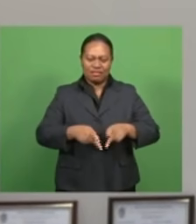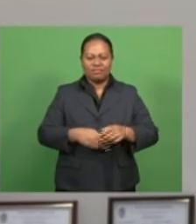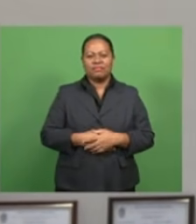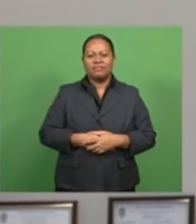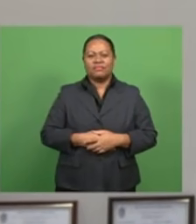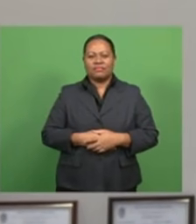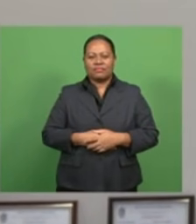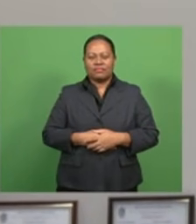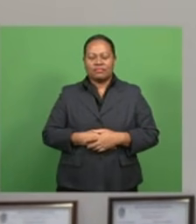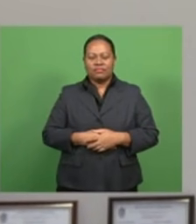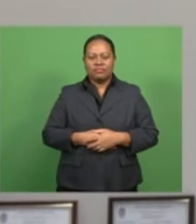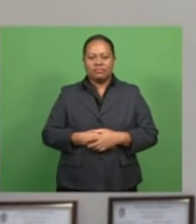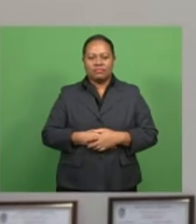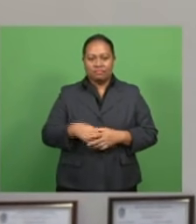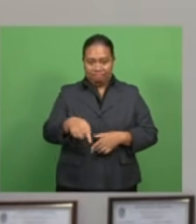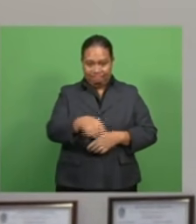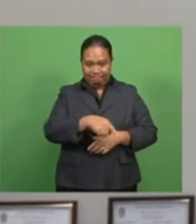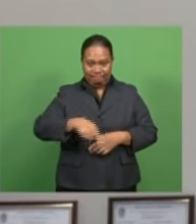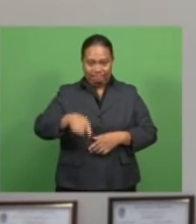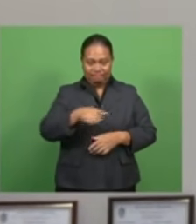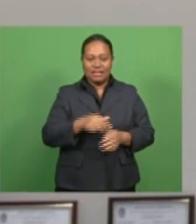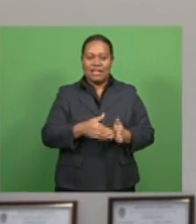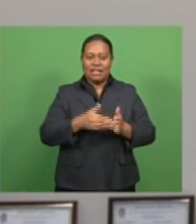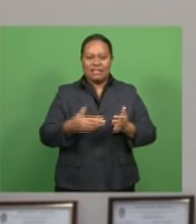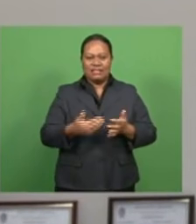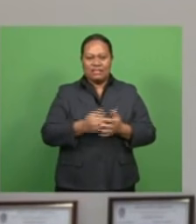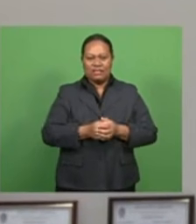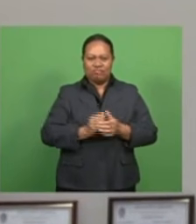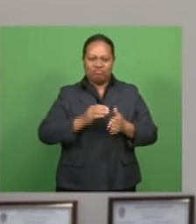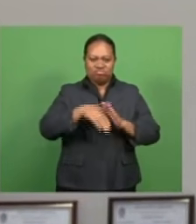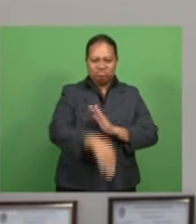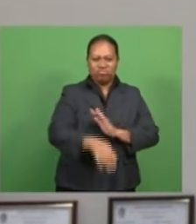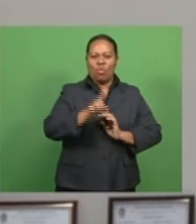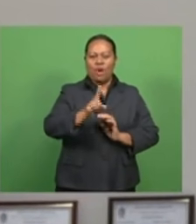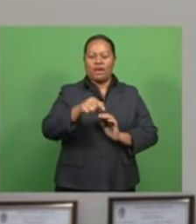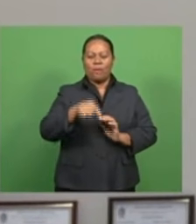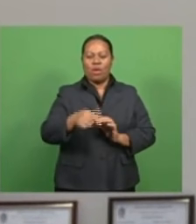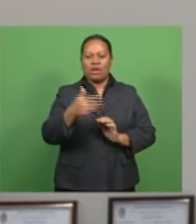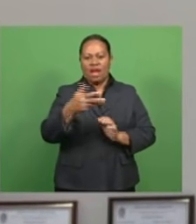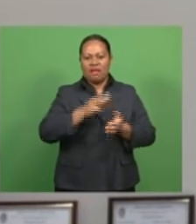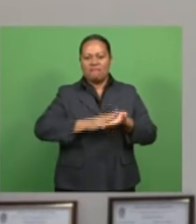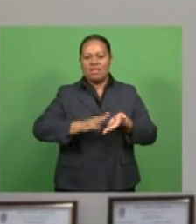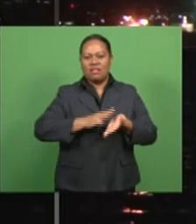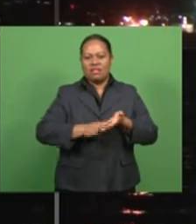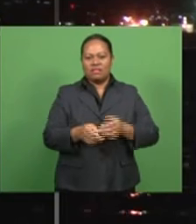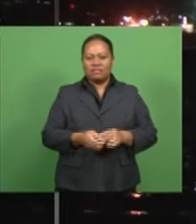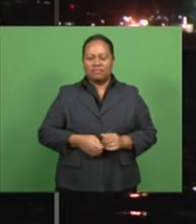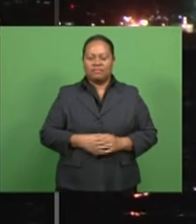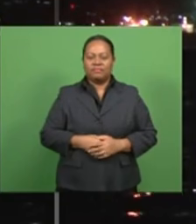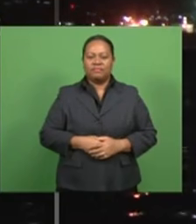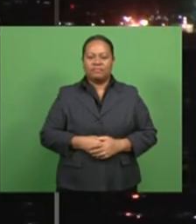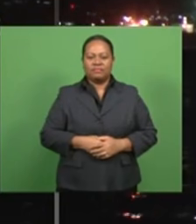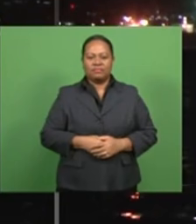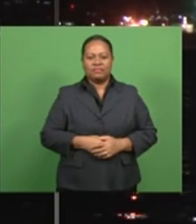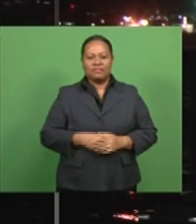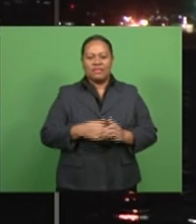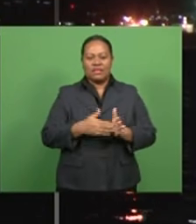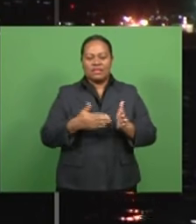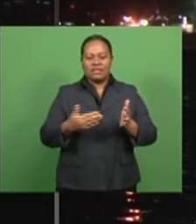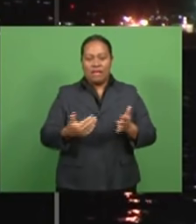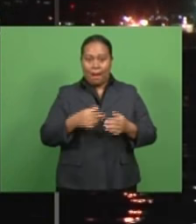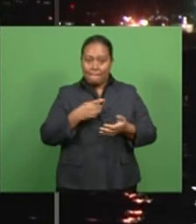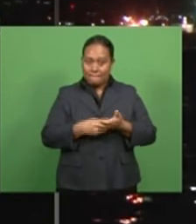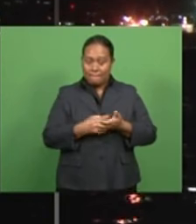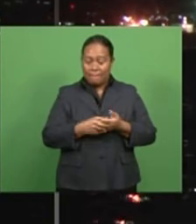from. That has equated to around about $1.9 million in lost income. According to Mazie,